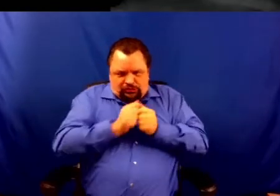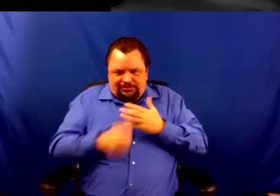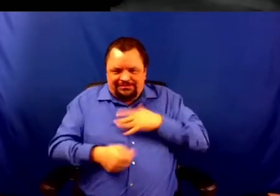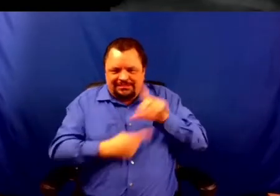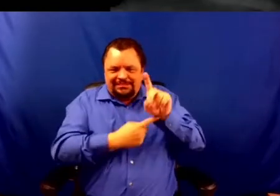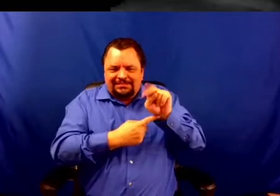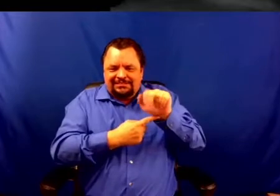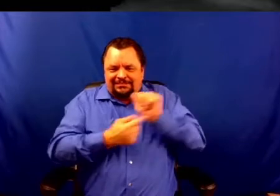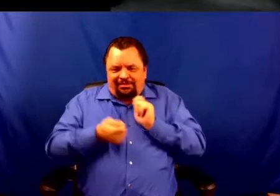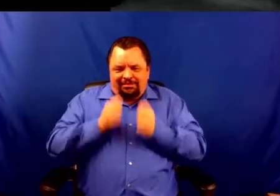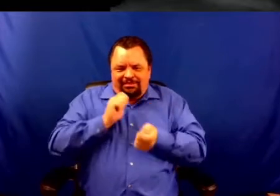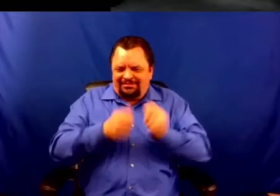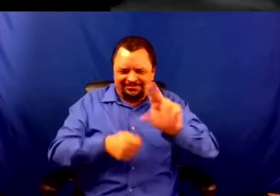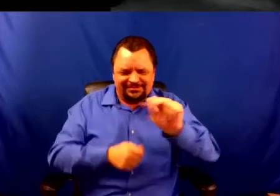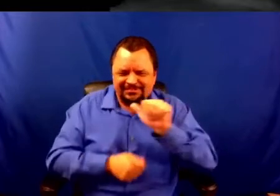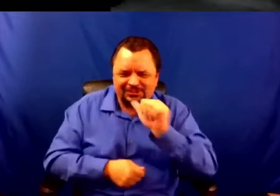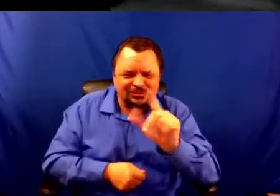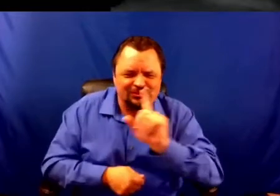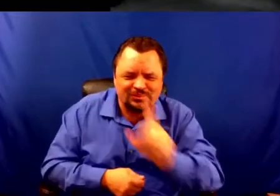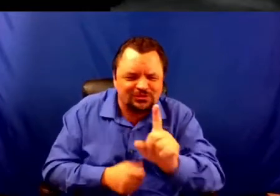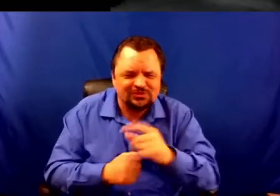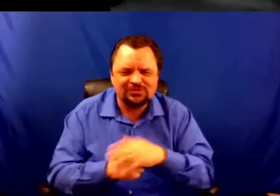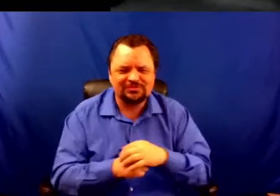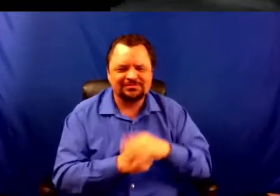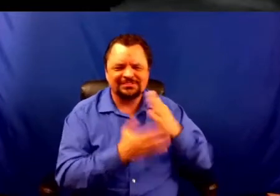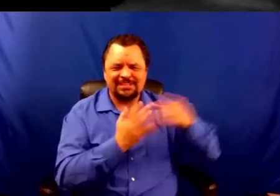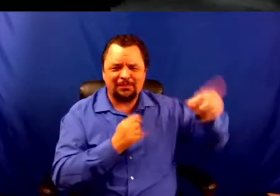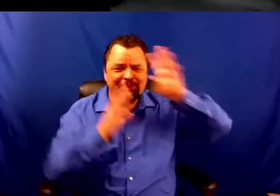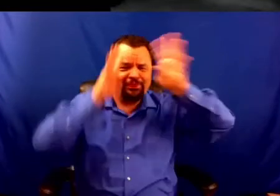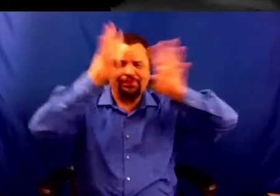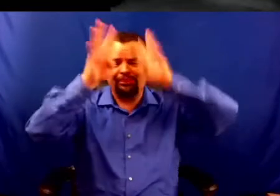there that we shouldn't be propagating.